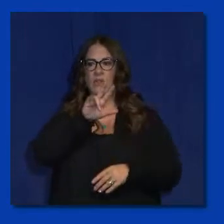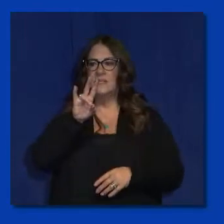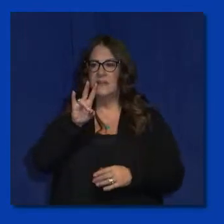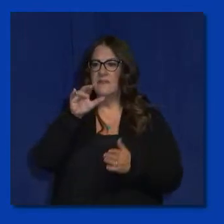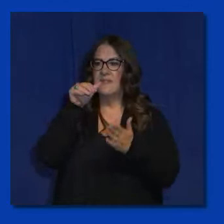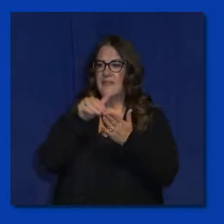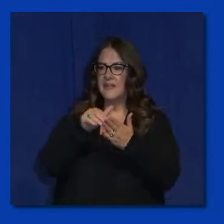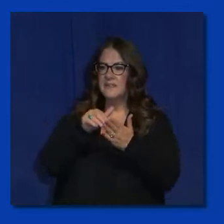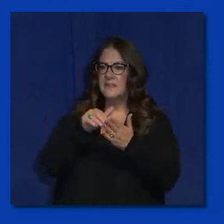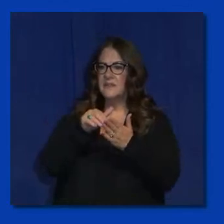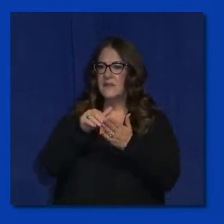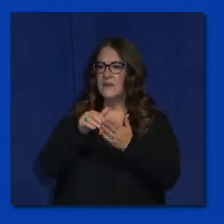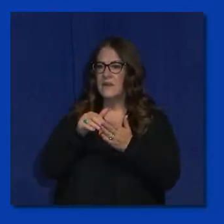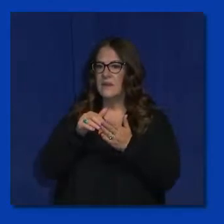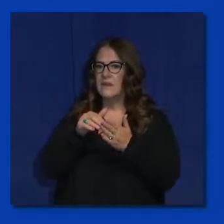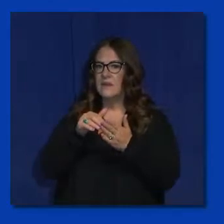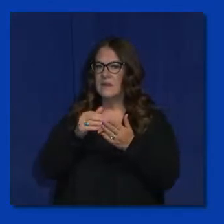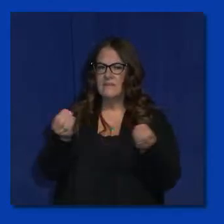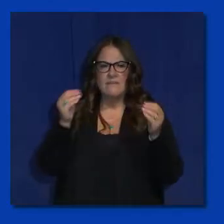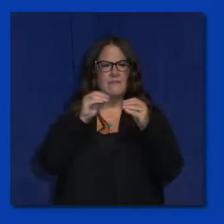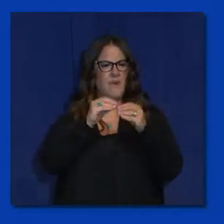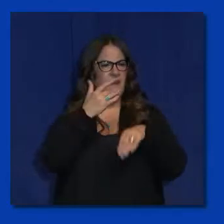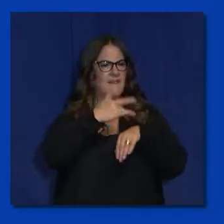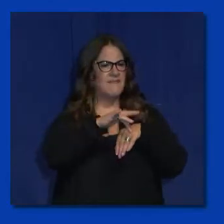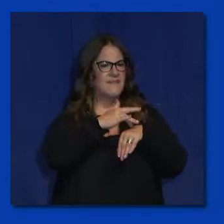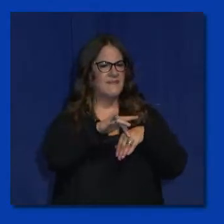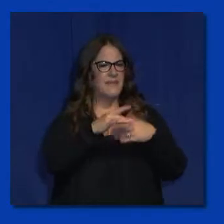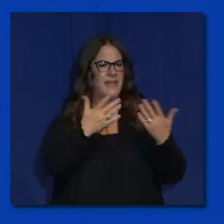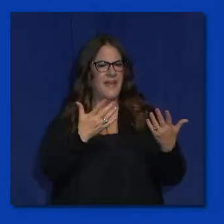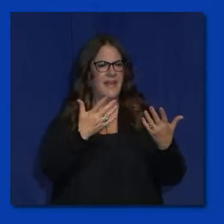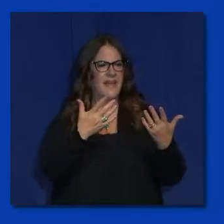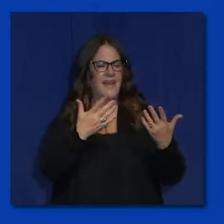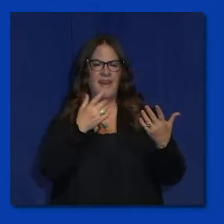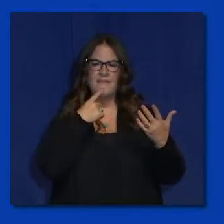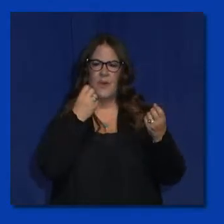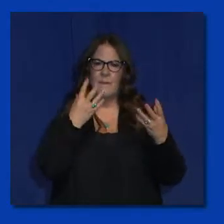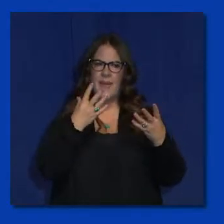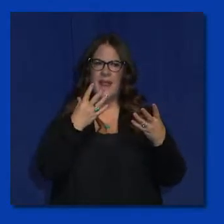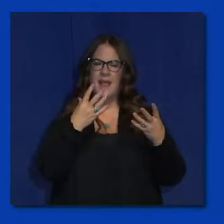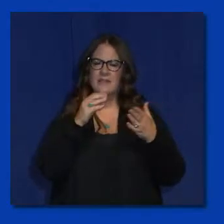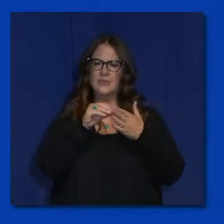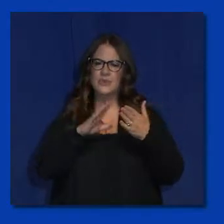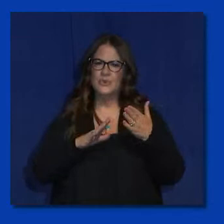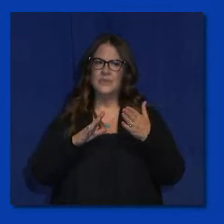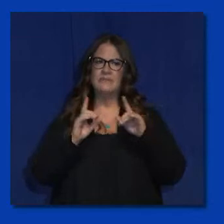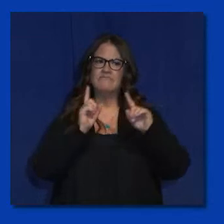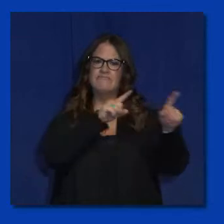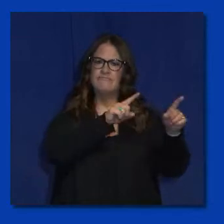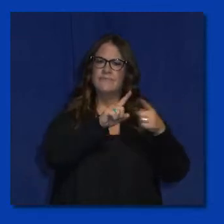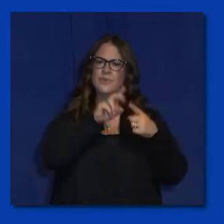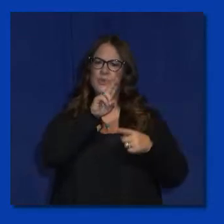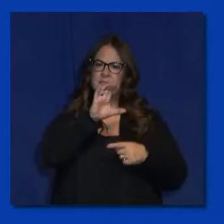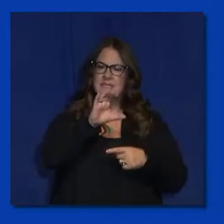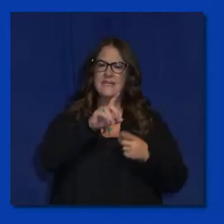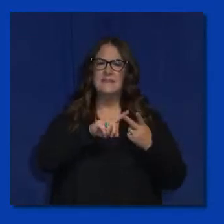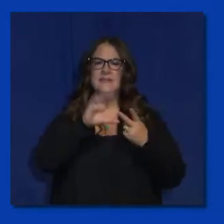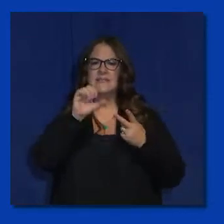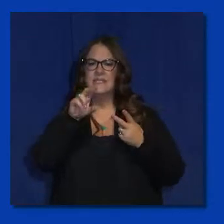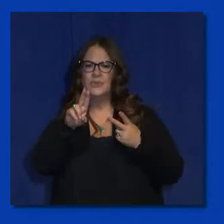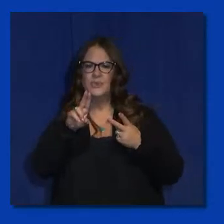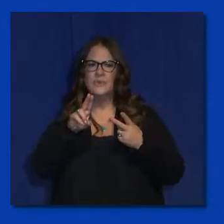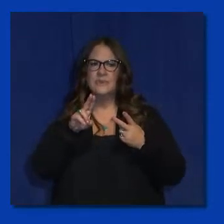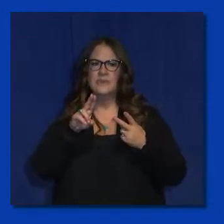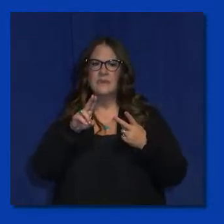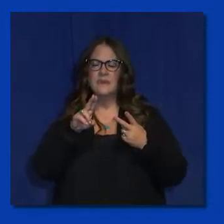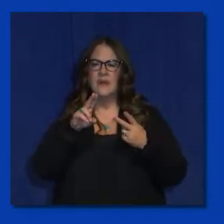37,000 more slots just in the last couple of years. UC and CSU slots. The ones that believe it are the ones that got their